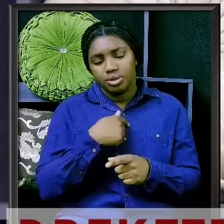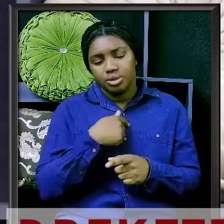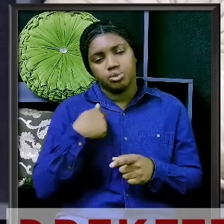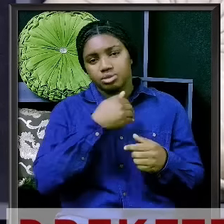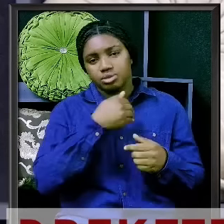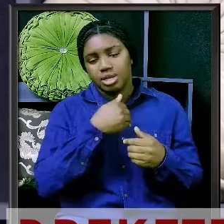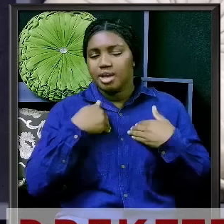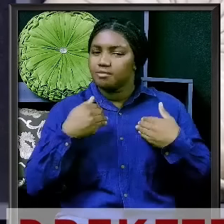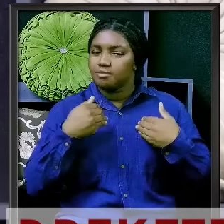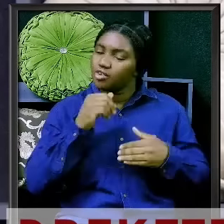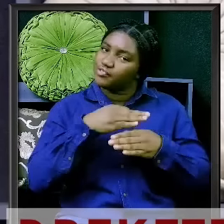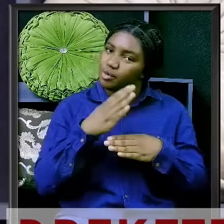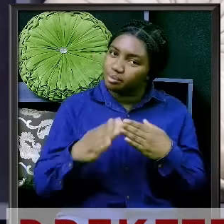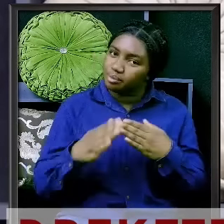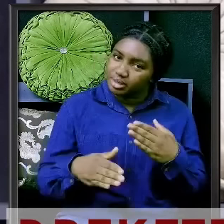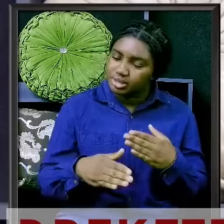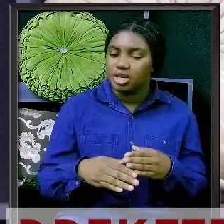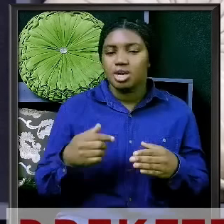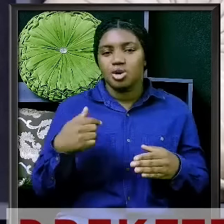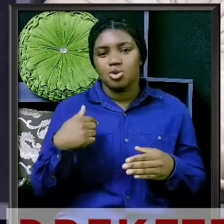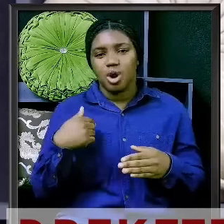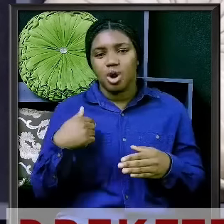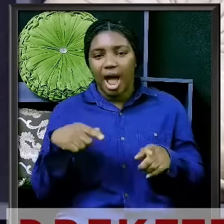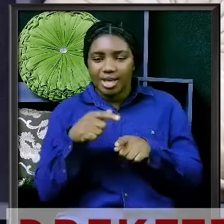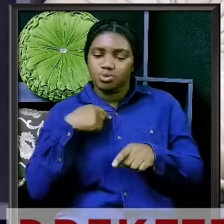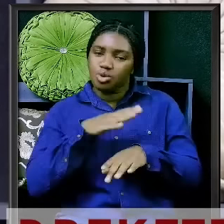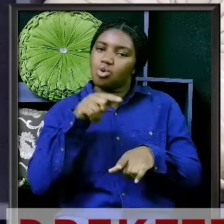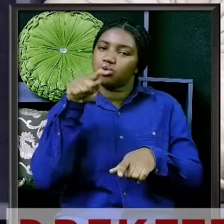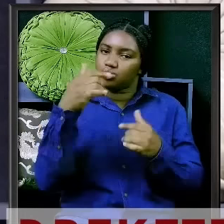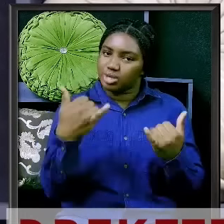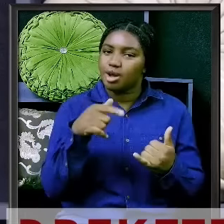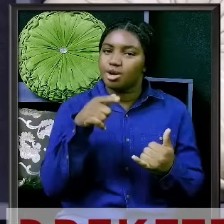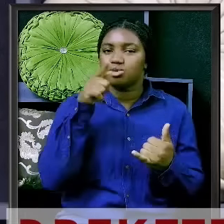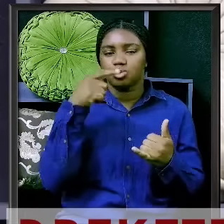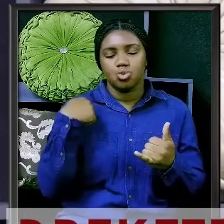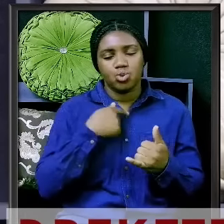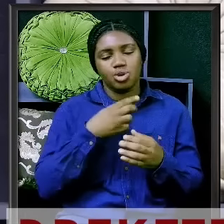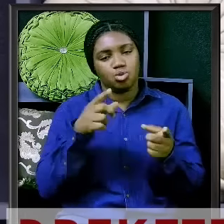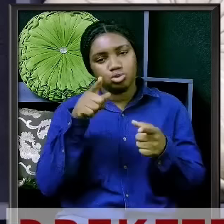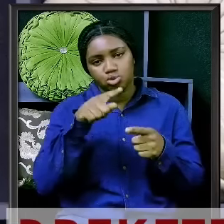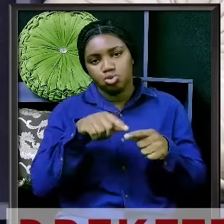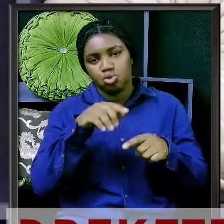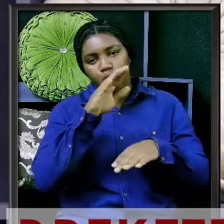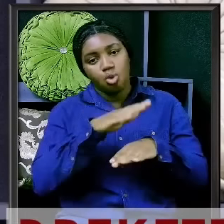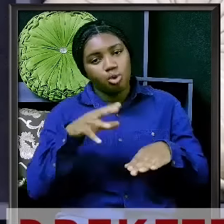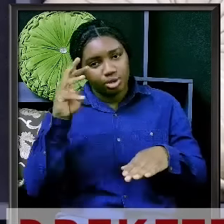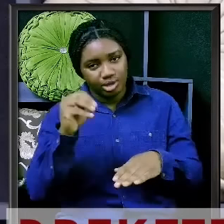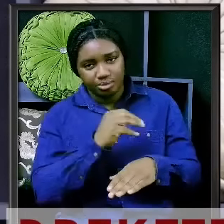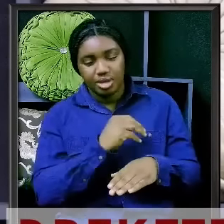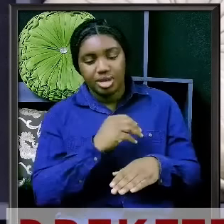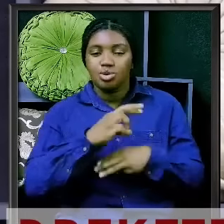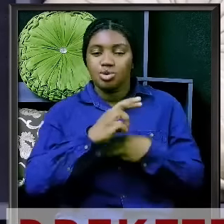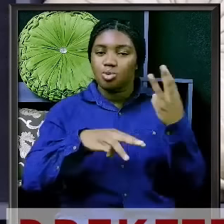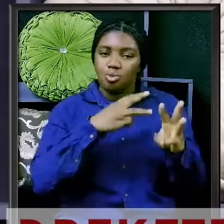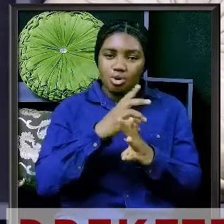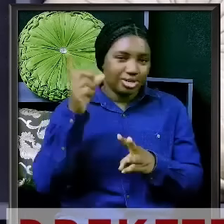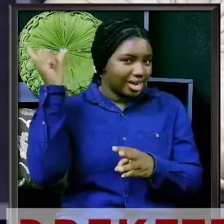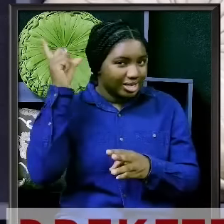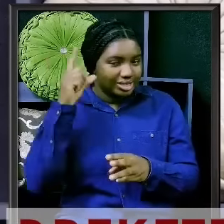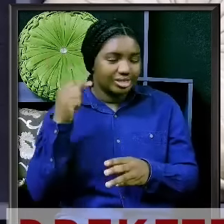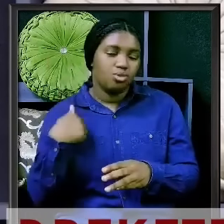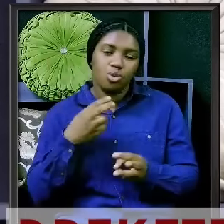own besides we reach you now. Maybe you go feel rich and tell them, say, the whole world, they listen. They won't make them hear an own side of the story,